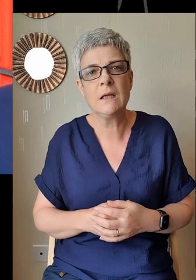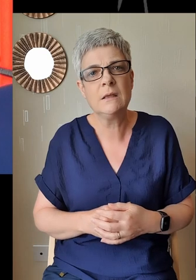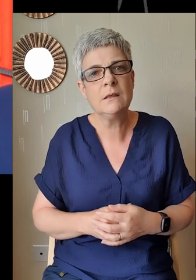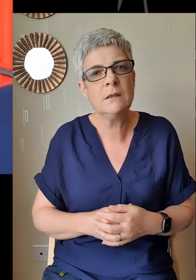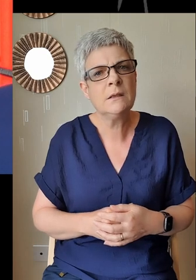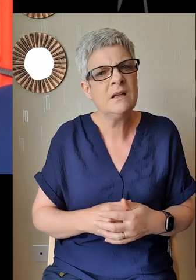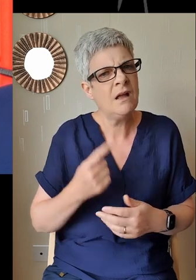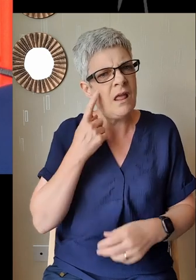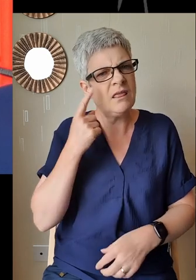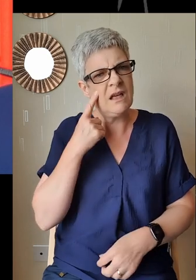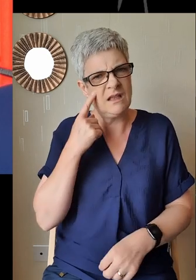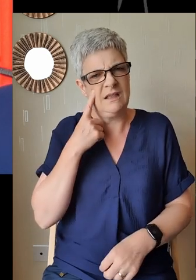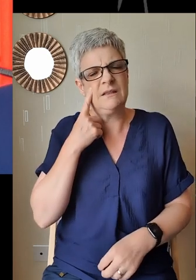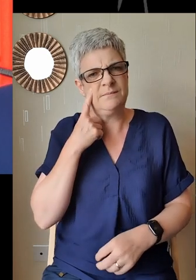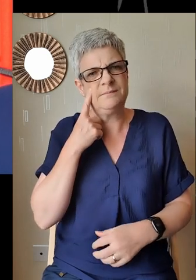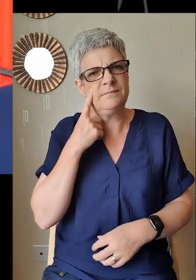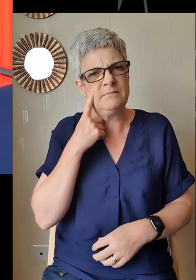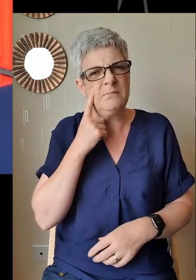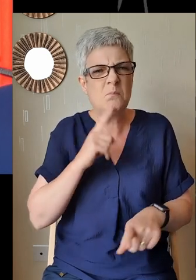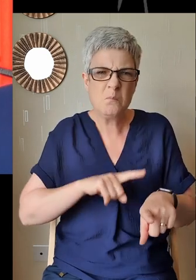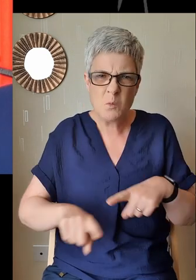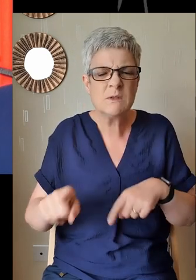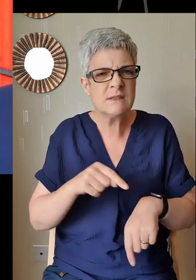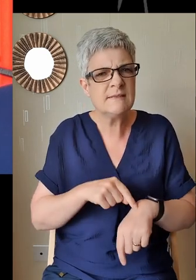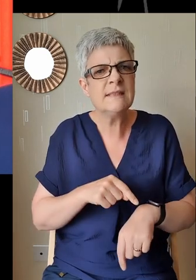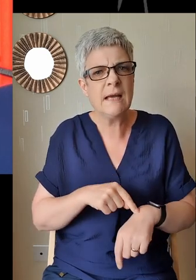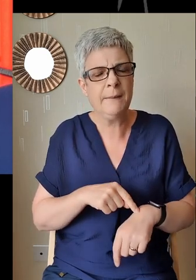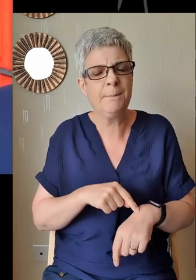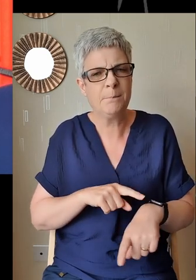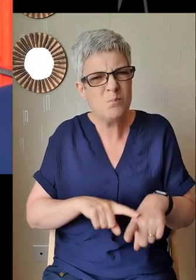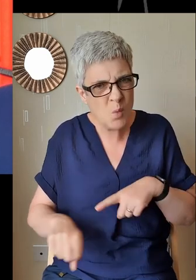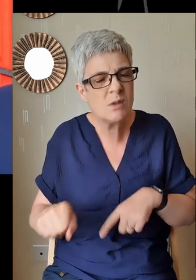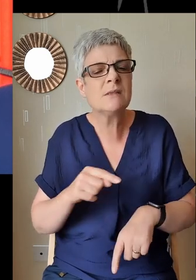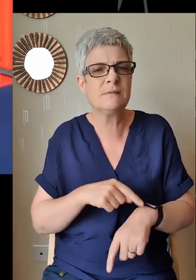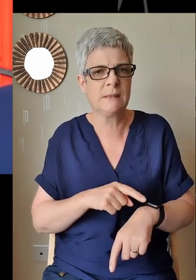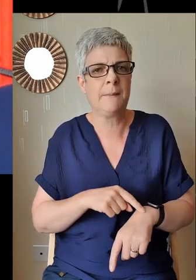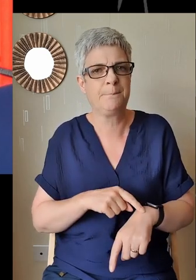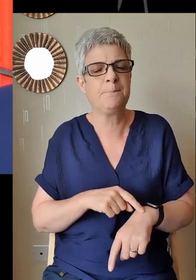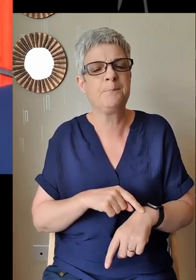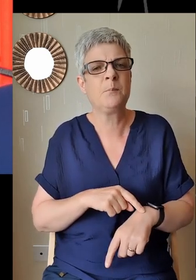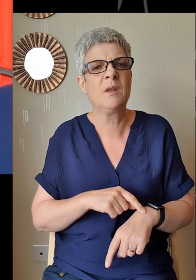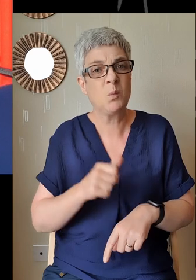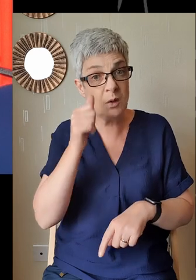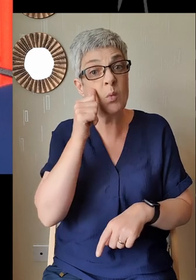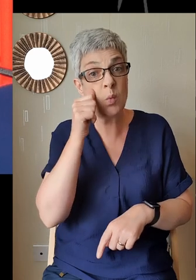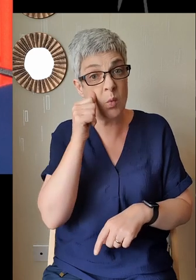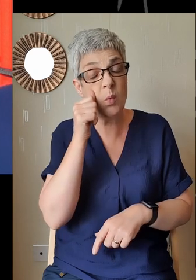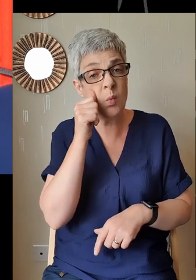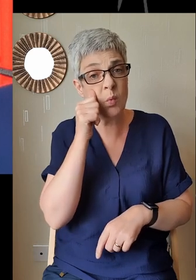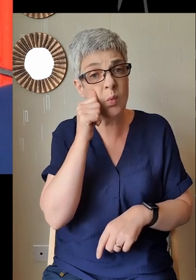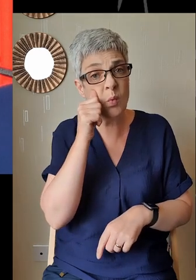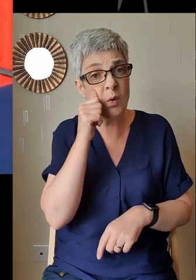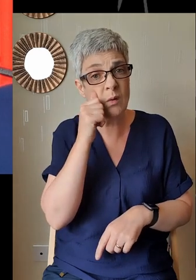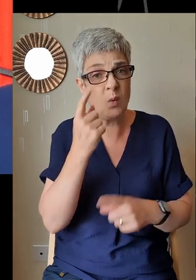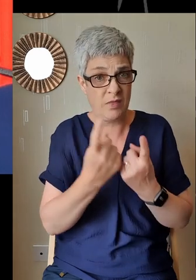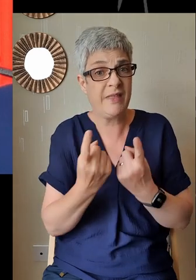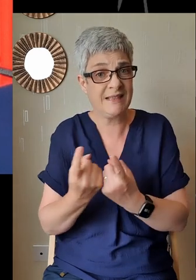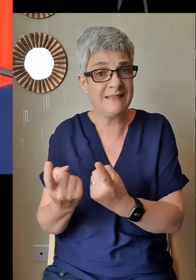Now, I think largely, not always, but largely, we know what these kind of things are.